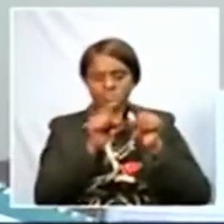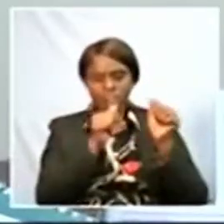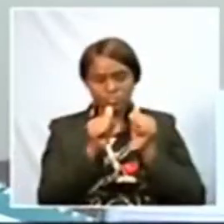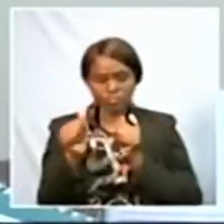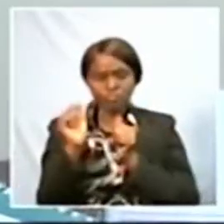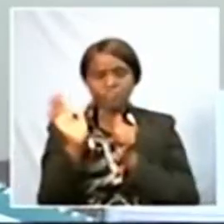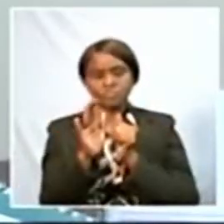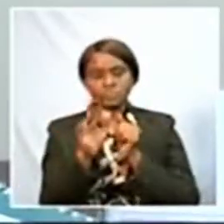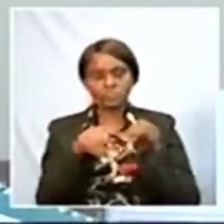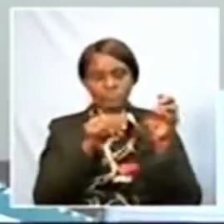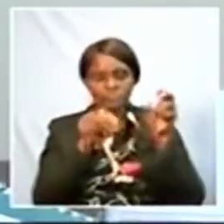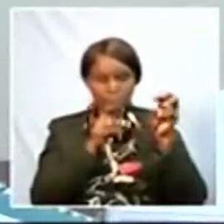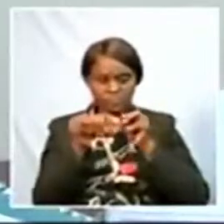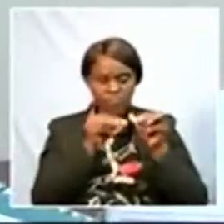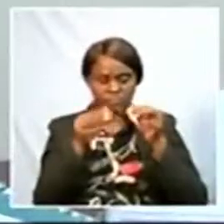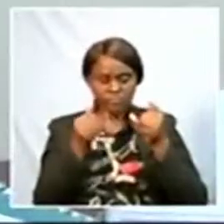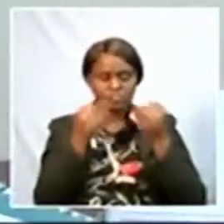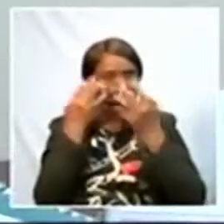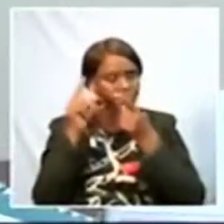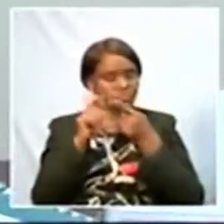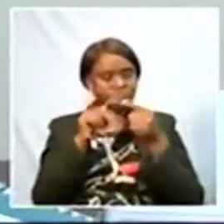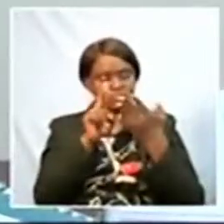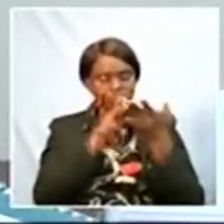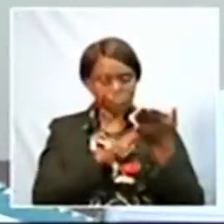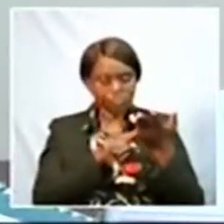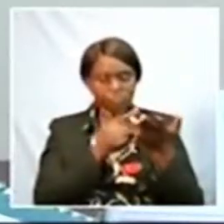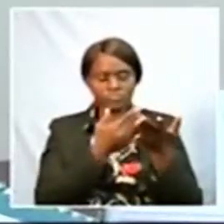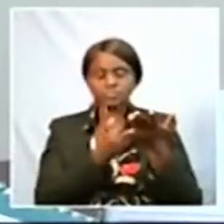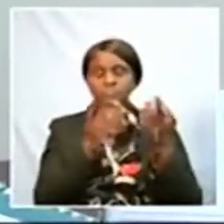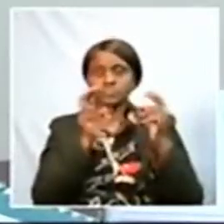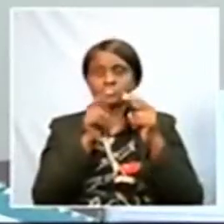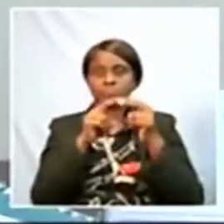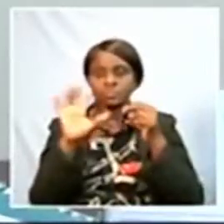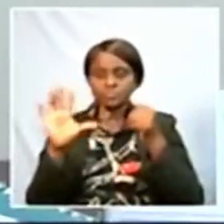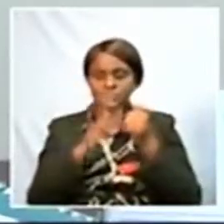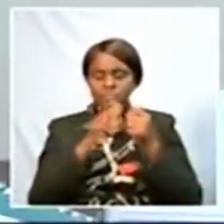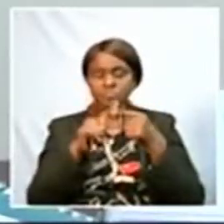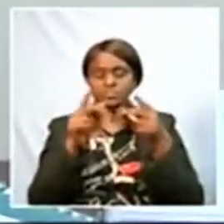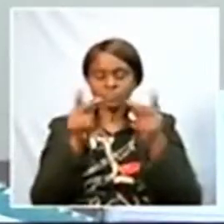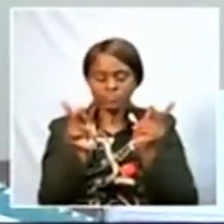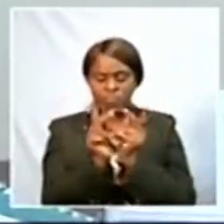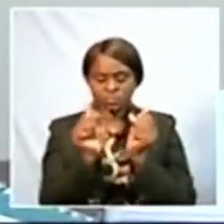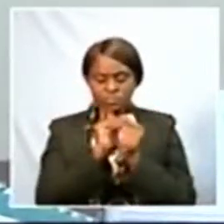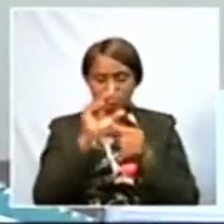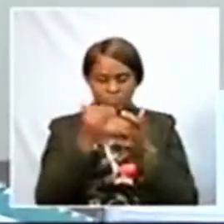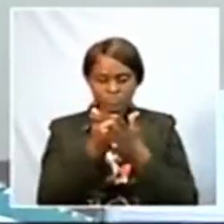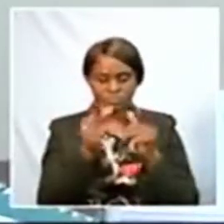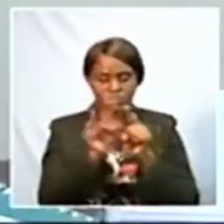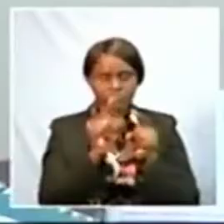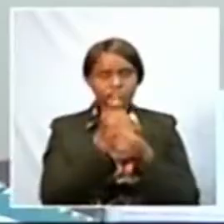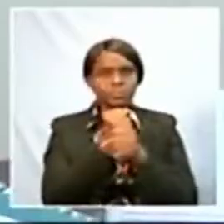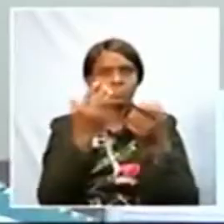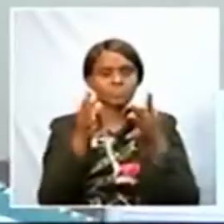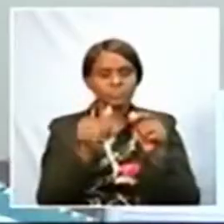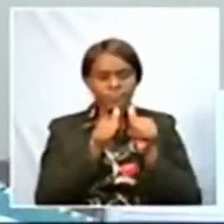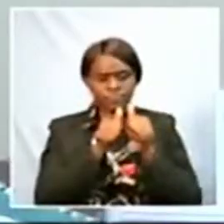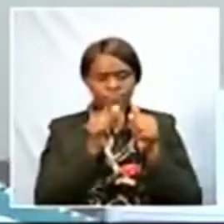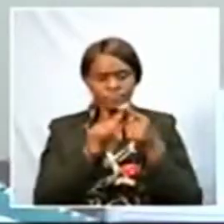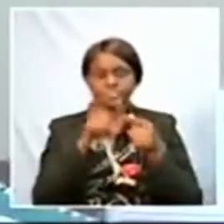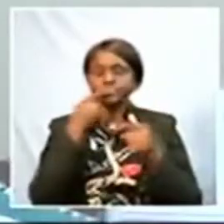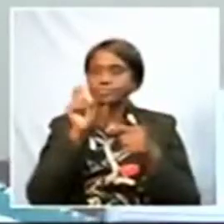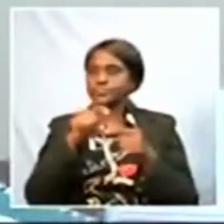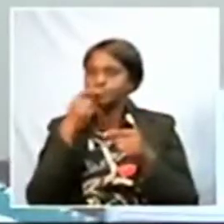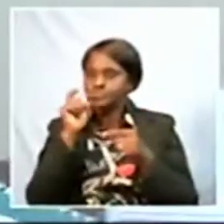taken. Management wishes to report that the contractor mobilized back to site and all the defects were rectified according to